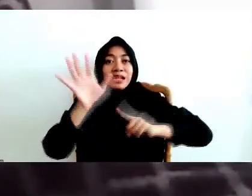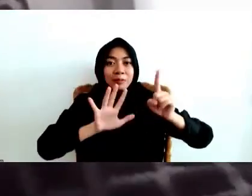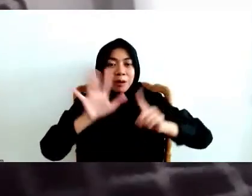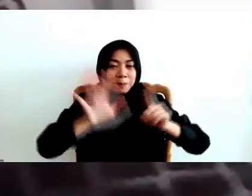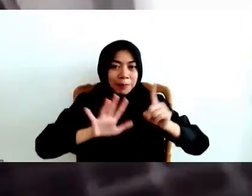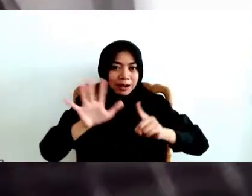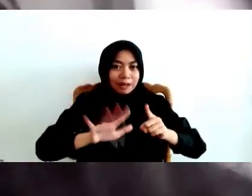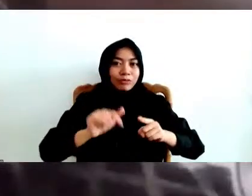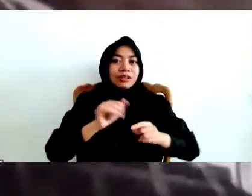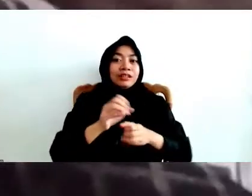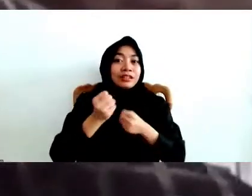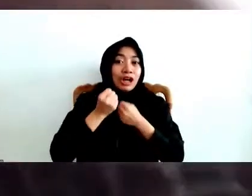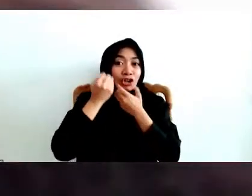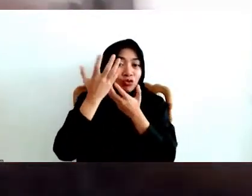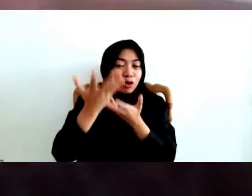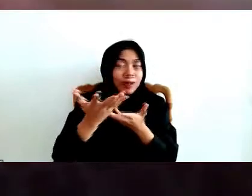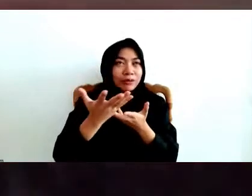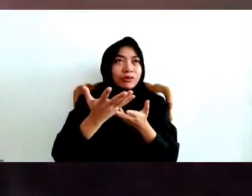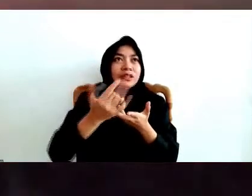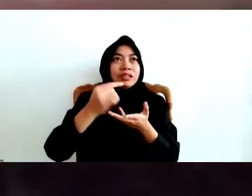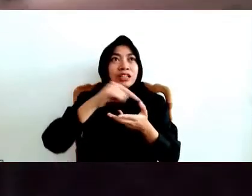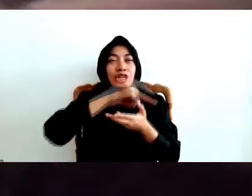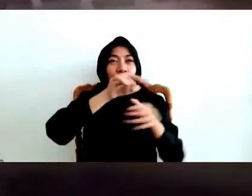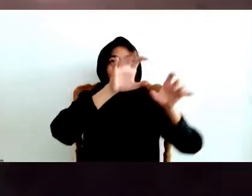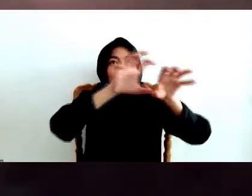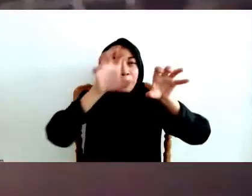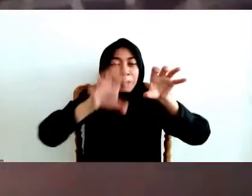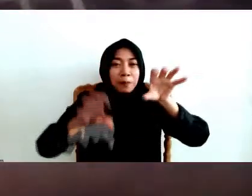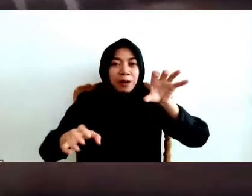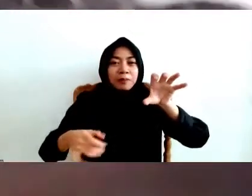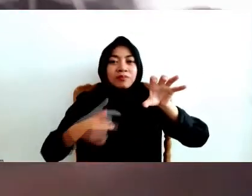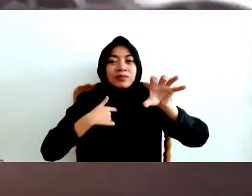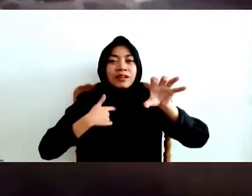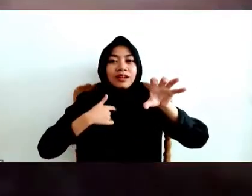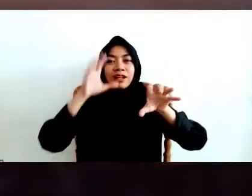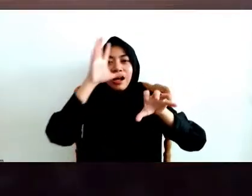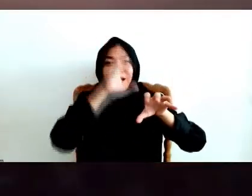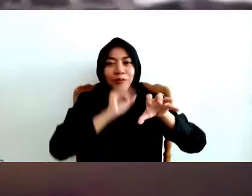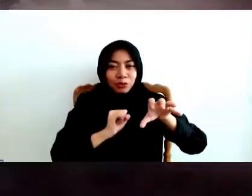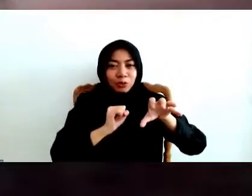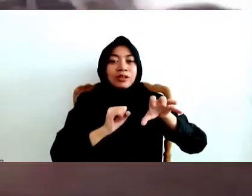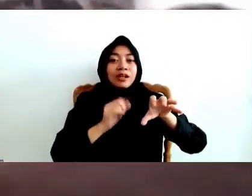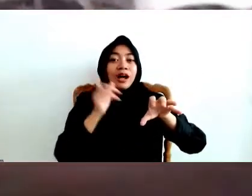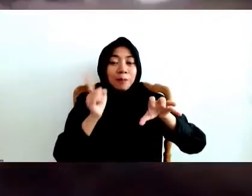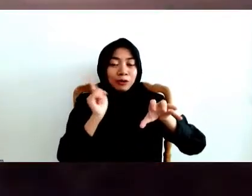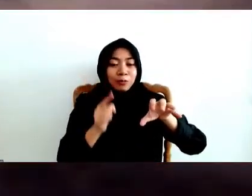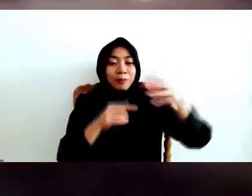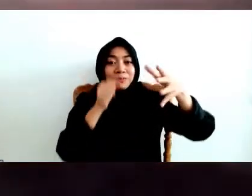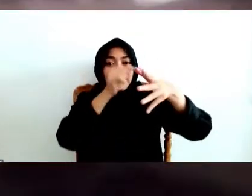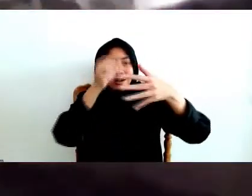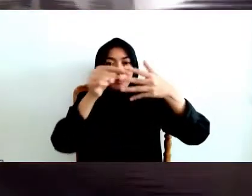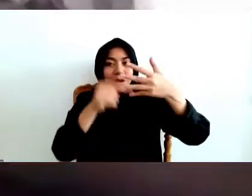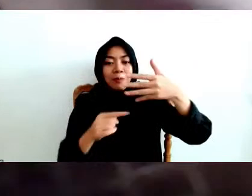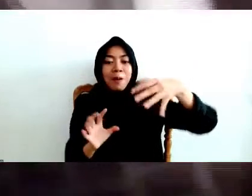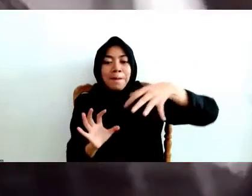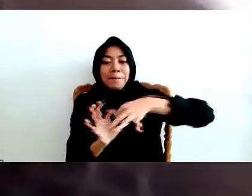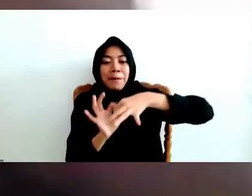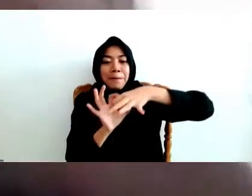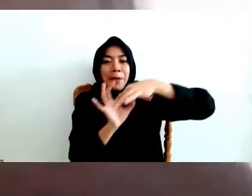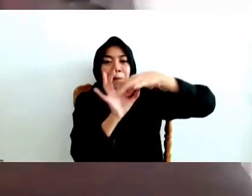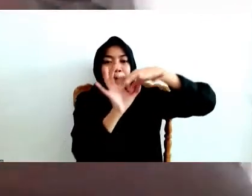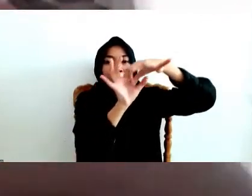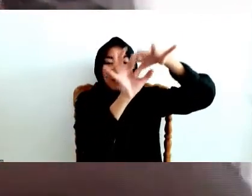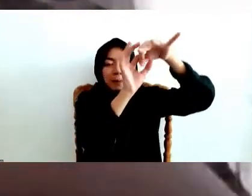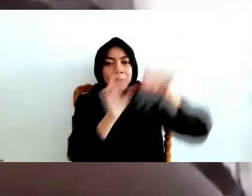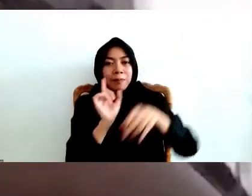level information, I know everyone's interrelated or interlinkage deprivation. So